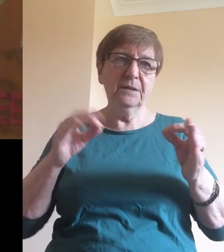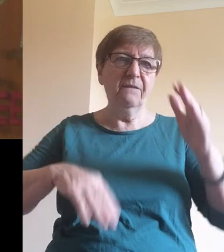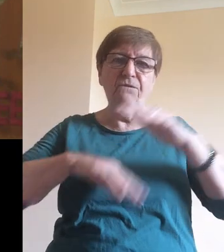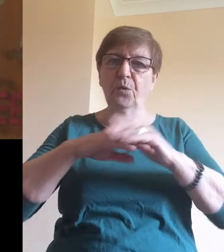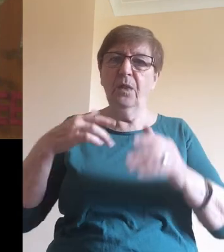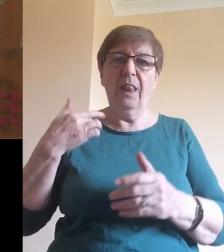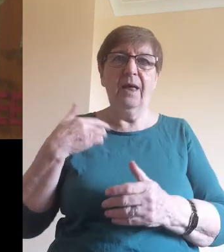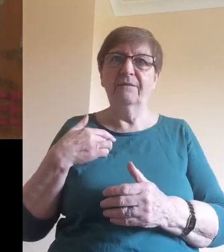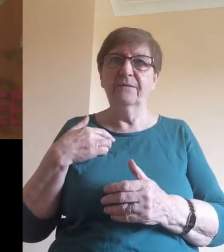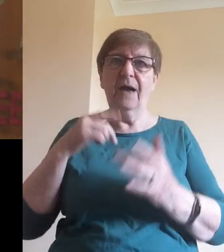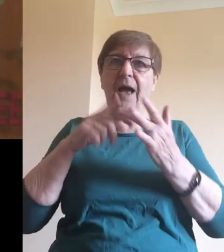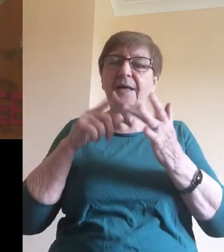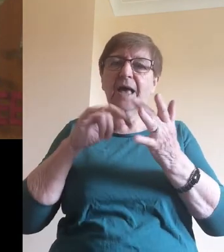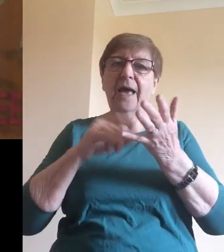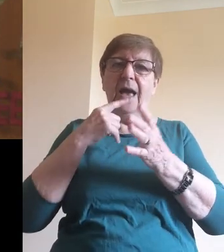asks Isaiah, verse 2.